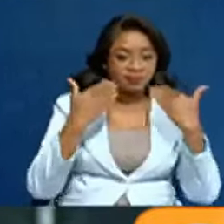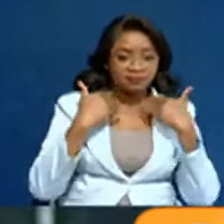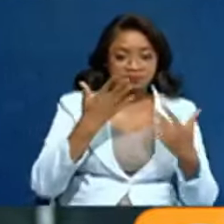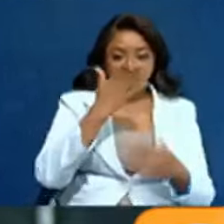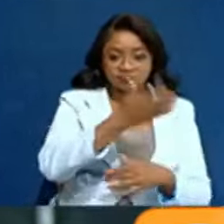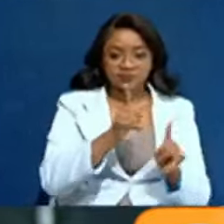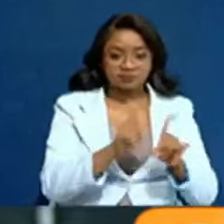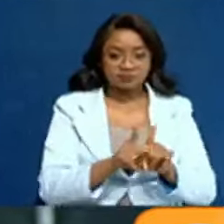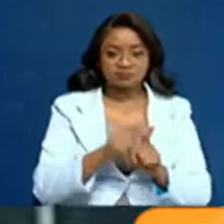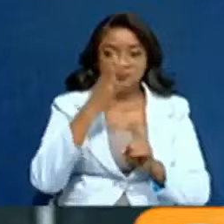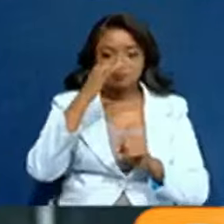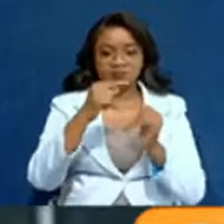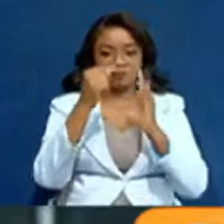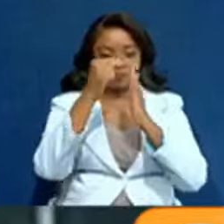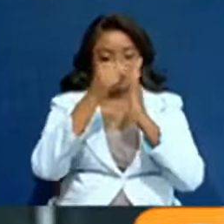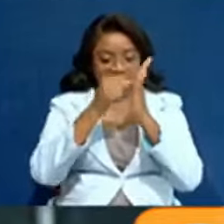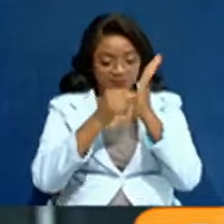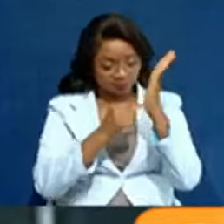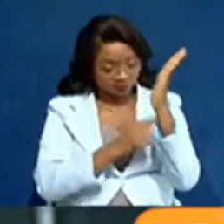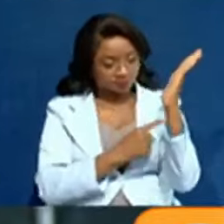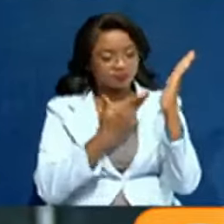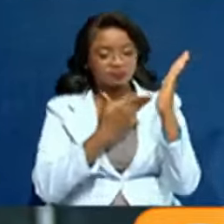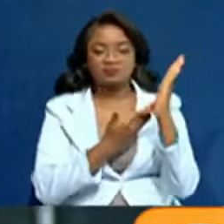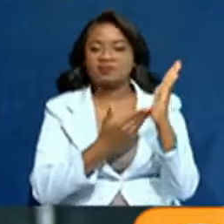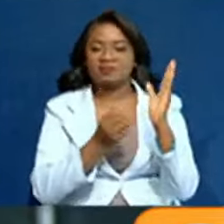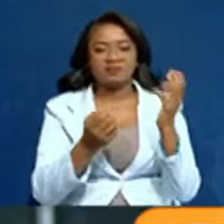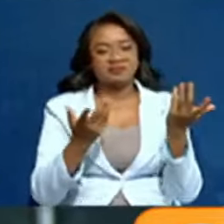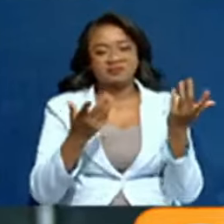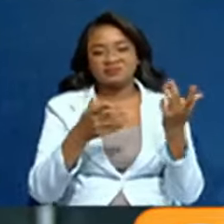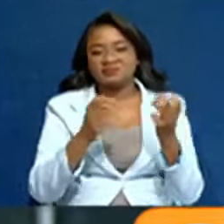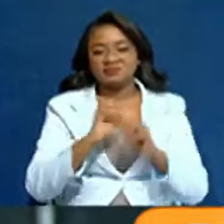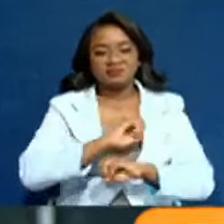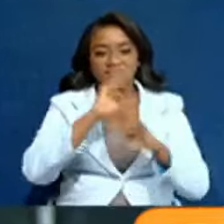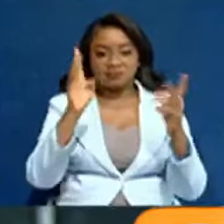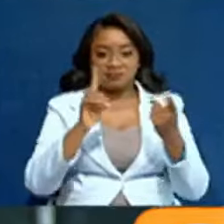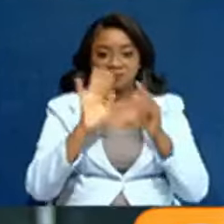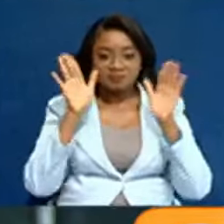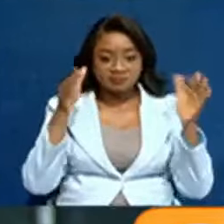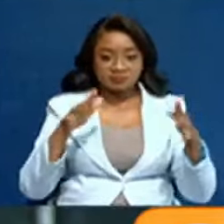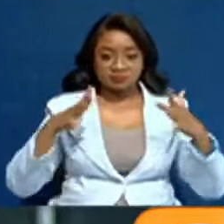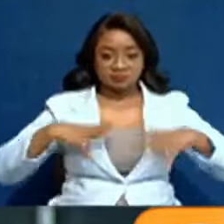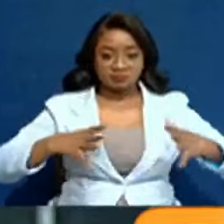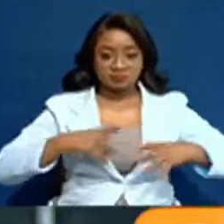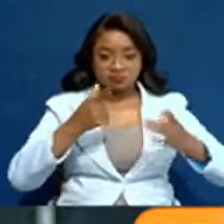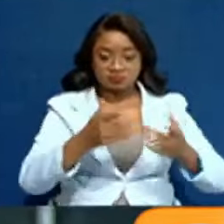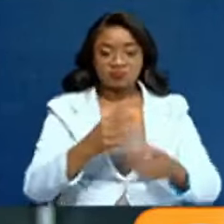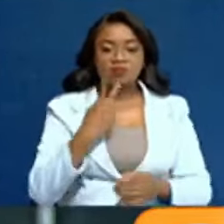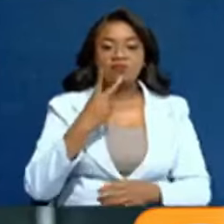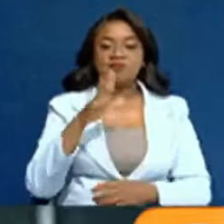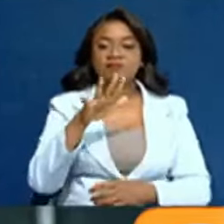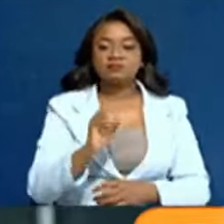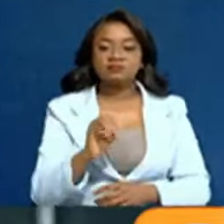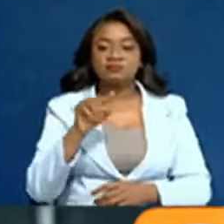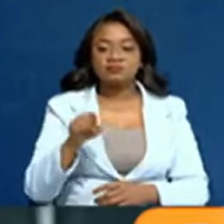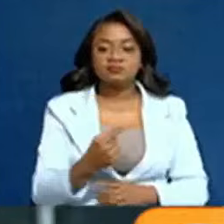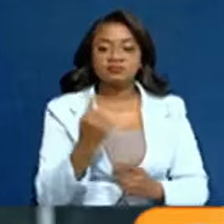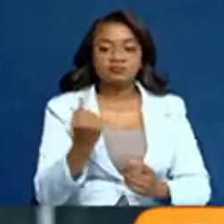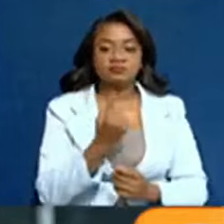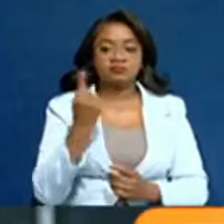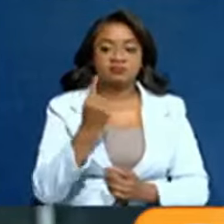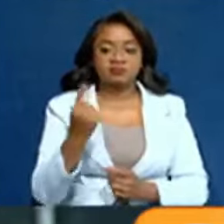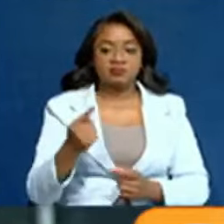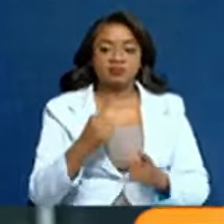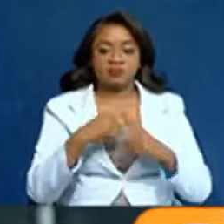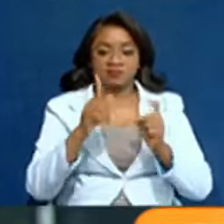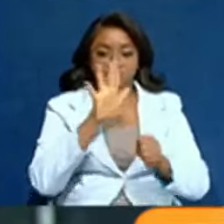because the criteria, the threshold is fairly low. There's a population consideration of 250,000. And I think many of our municipalities, or quite a